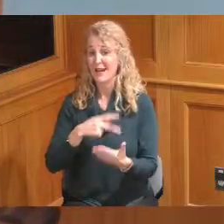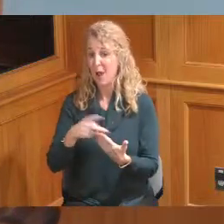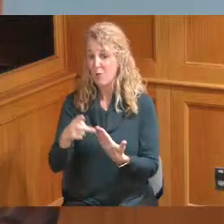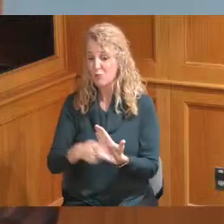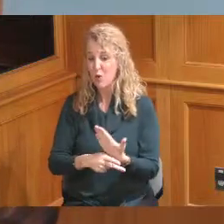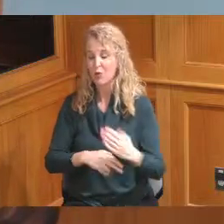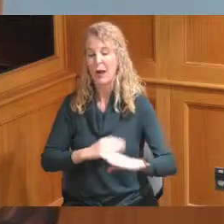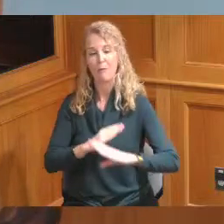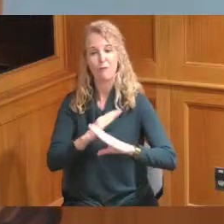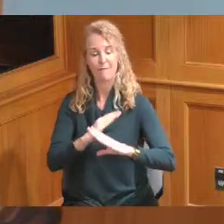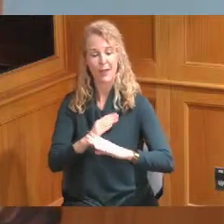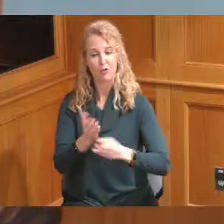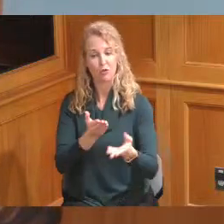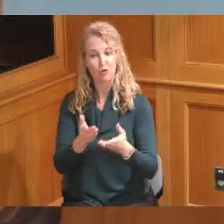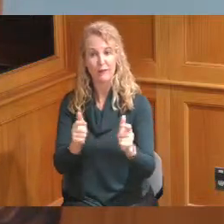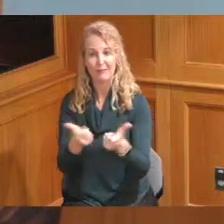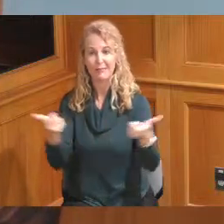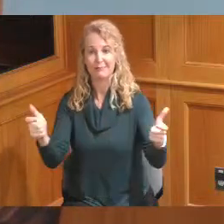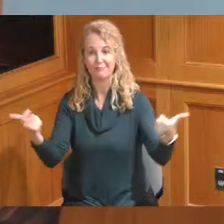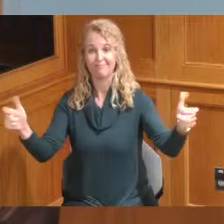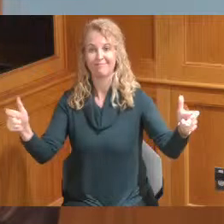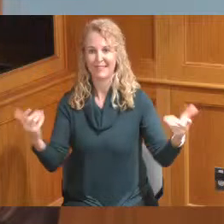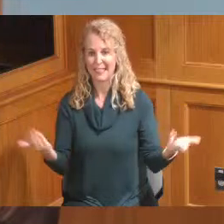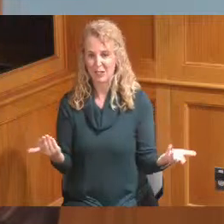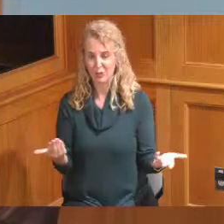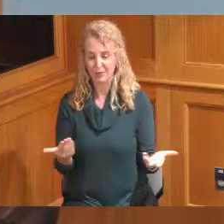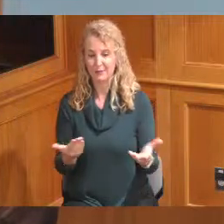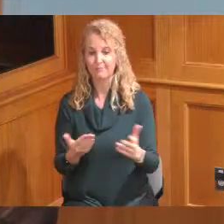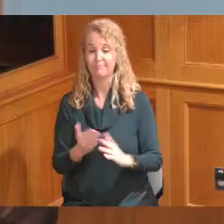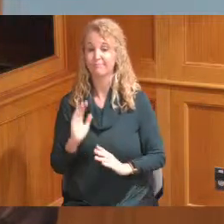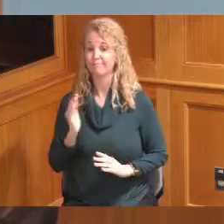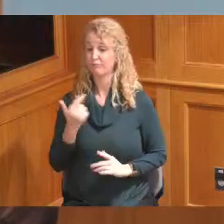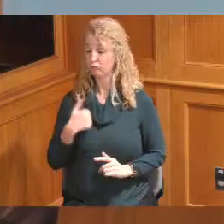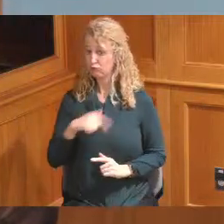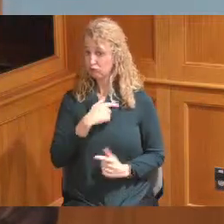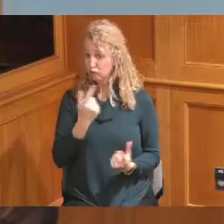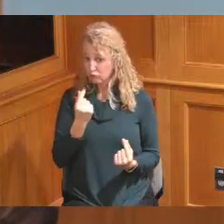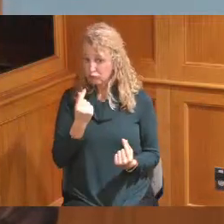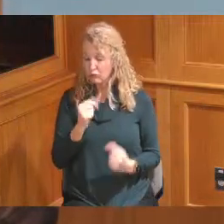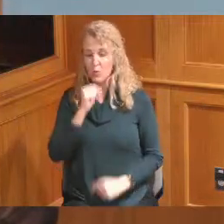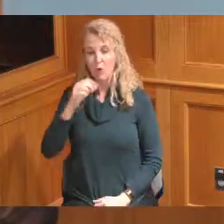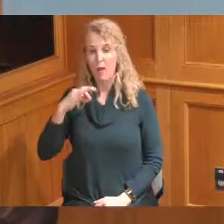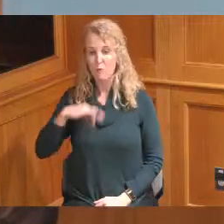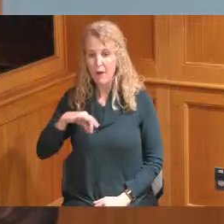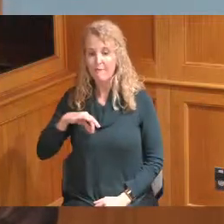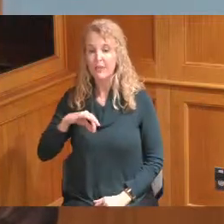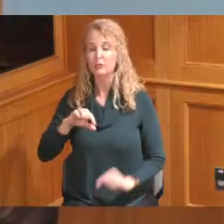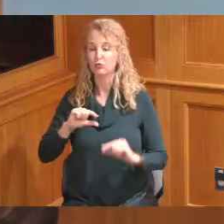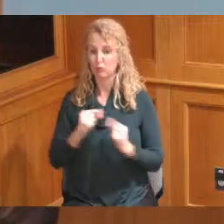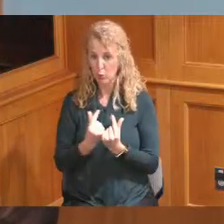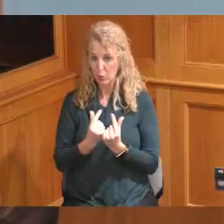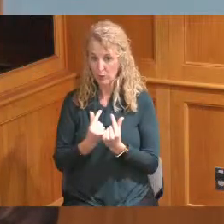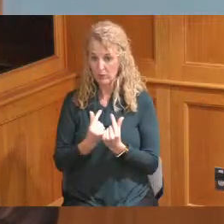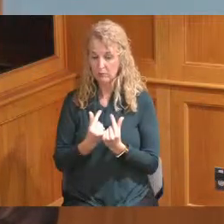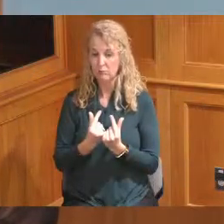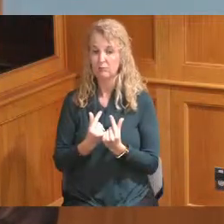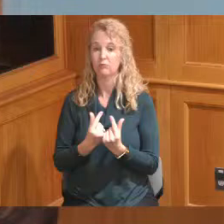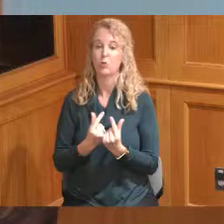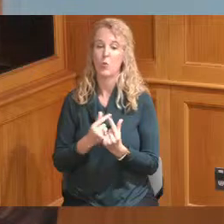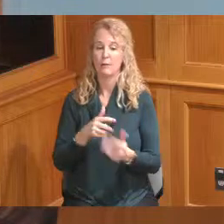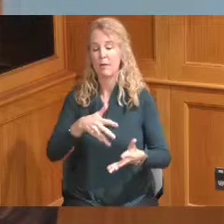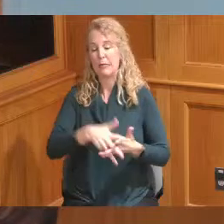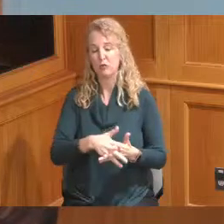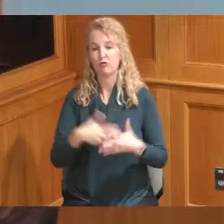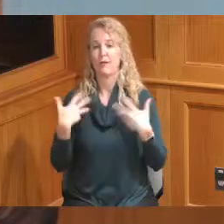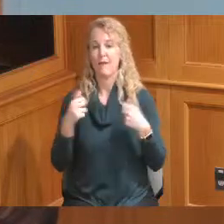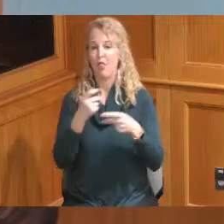services in Hamilton County. Exclusive Services is a non-profit organization. We're an integrated healthcare